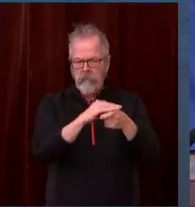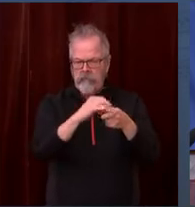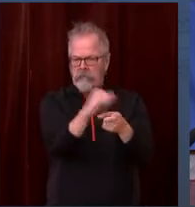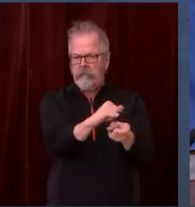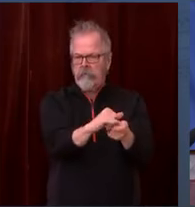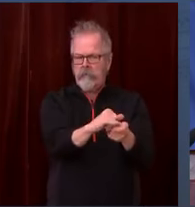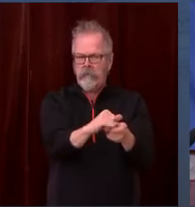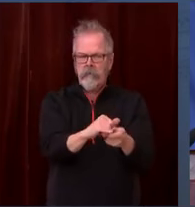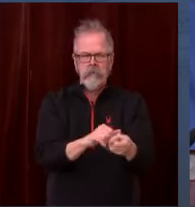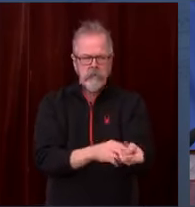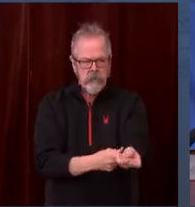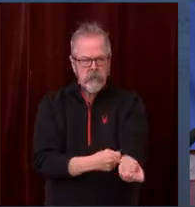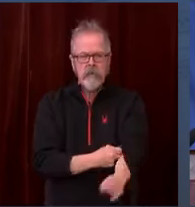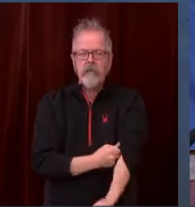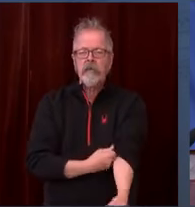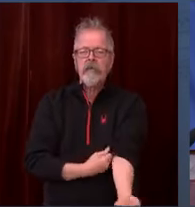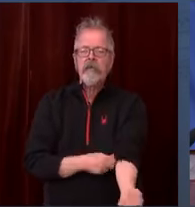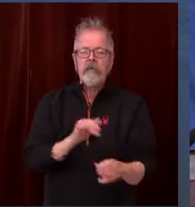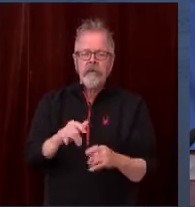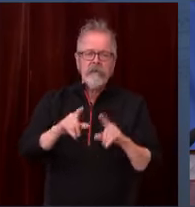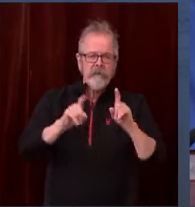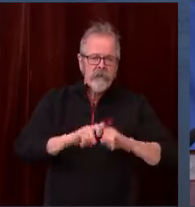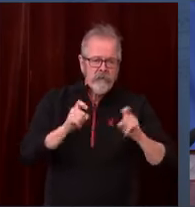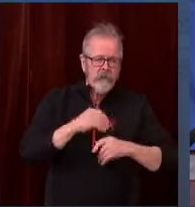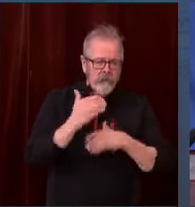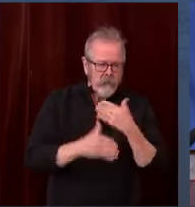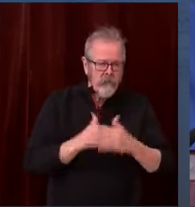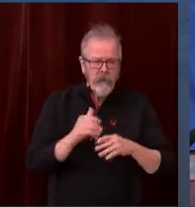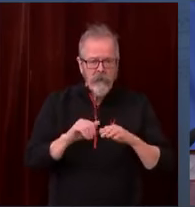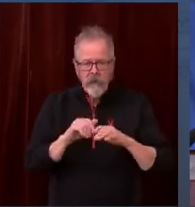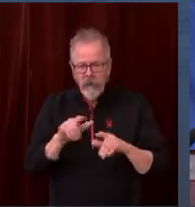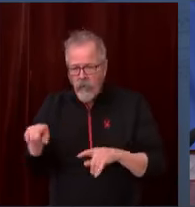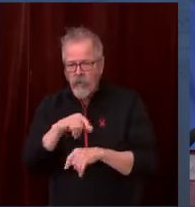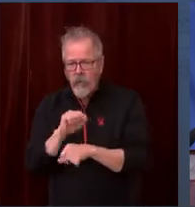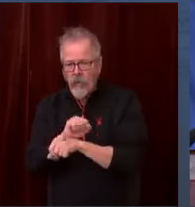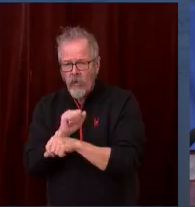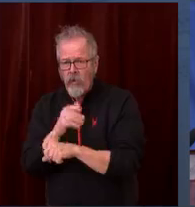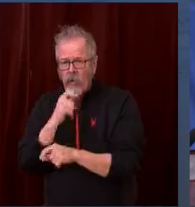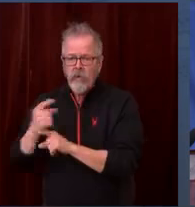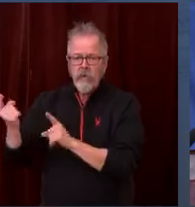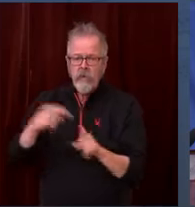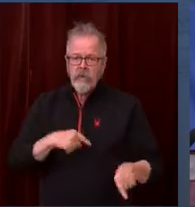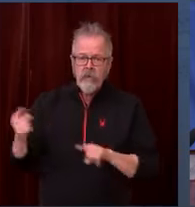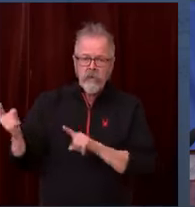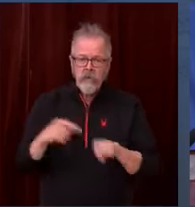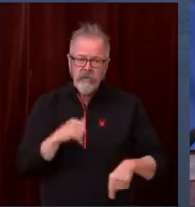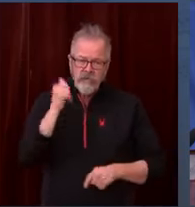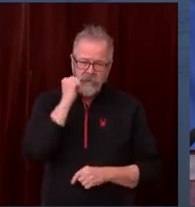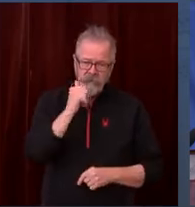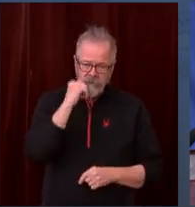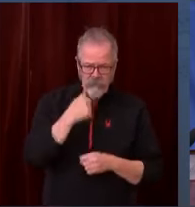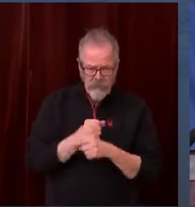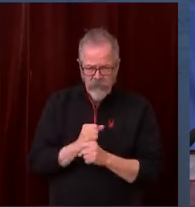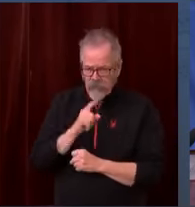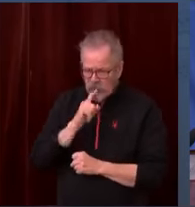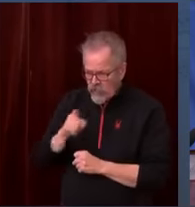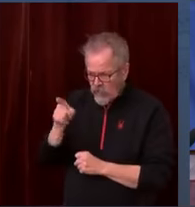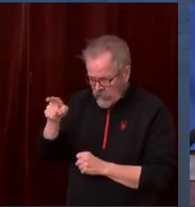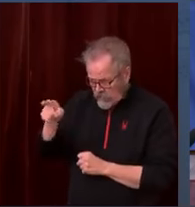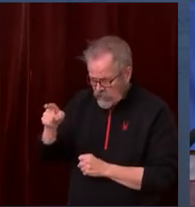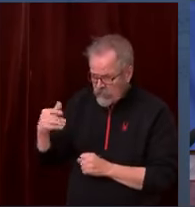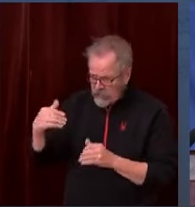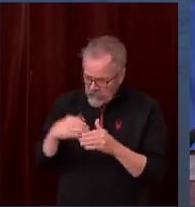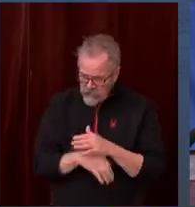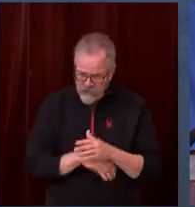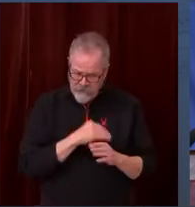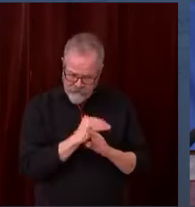bring infections or to minimize the infections that go into the prisons. And because of those efforts, they